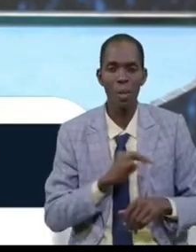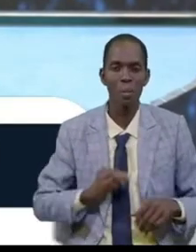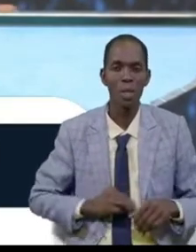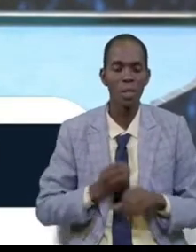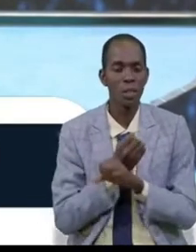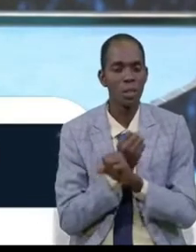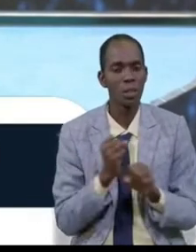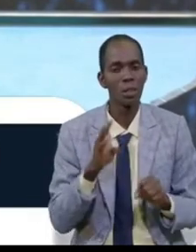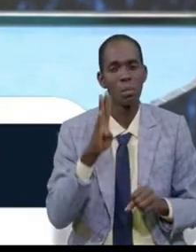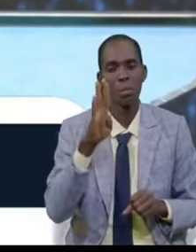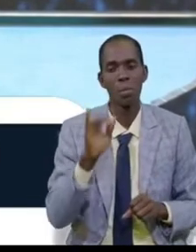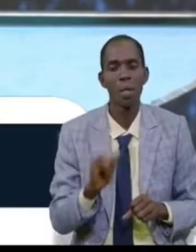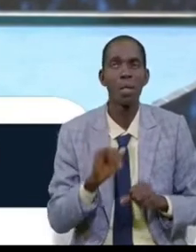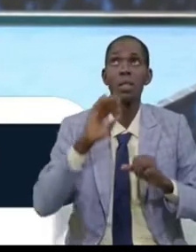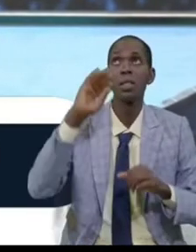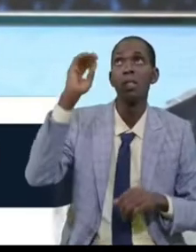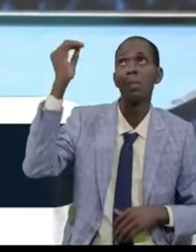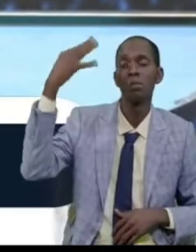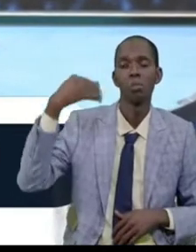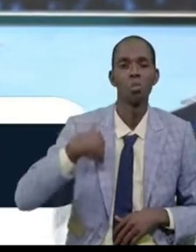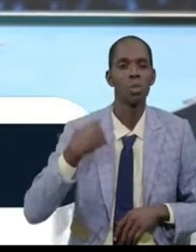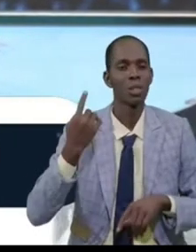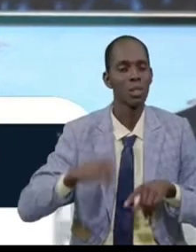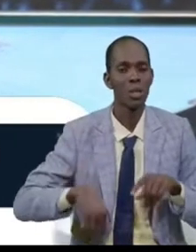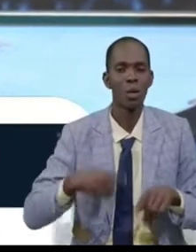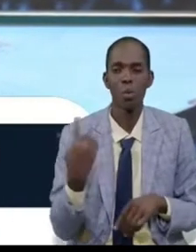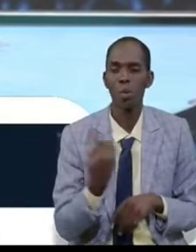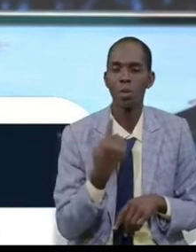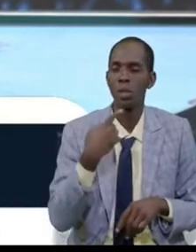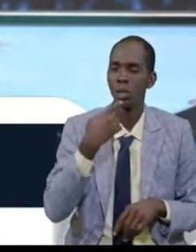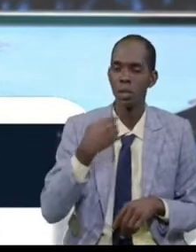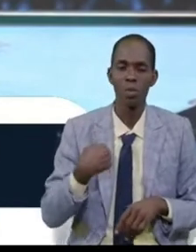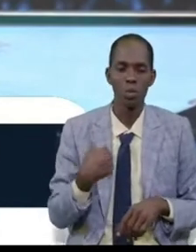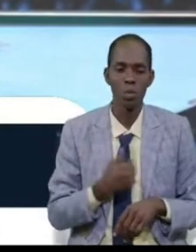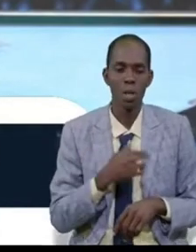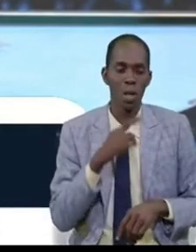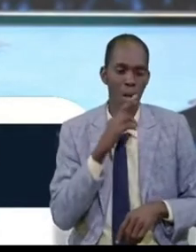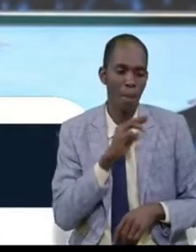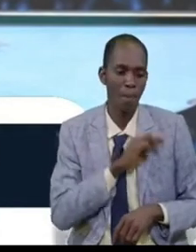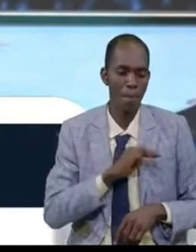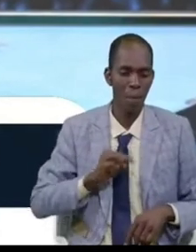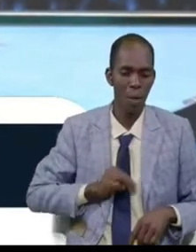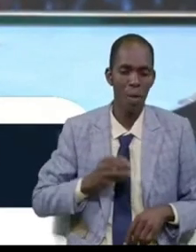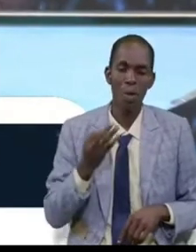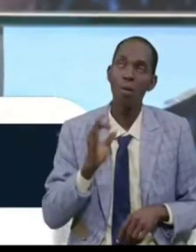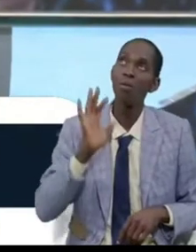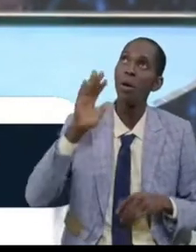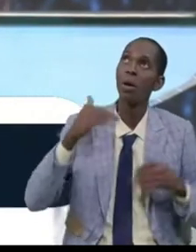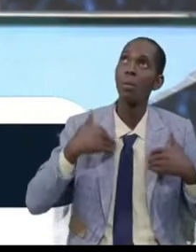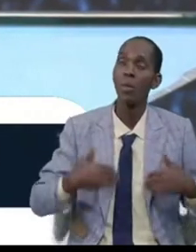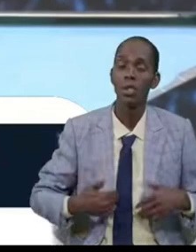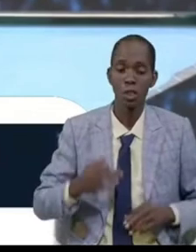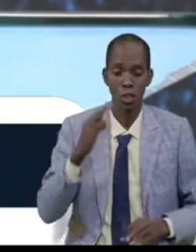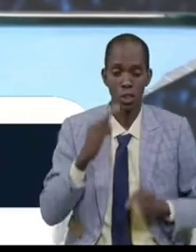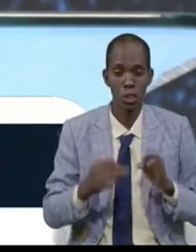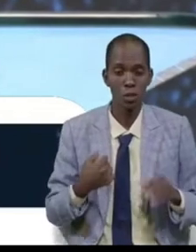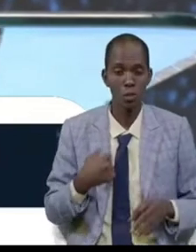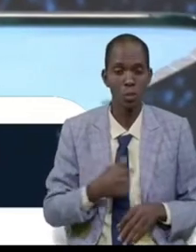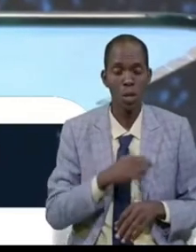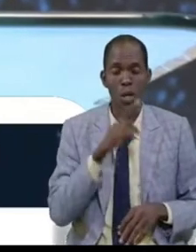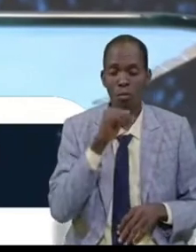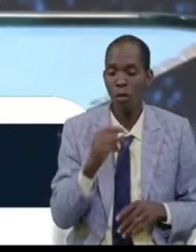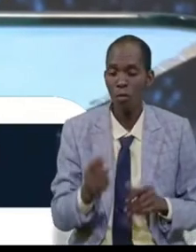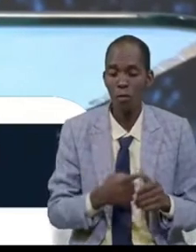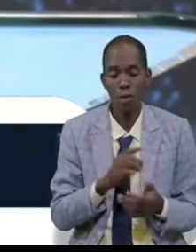grace. We cannot just say we're members of his body if we're not converted. All have sinned and come short of the glory